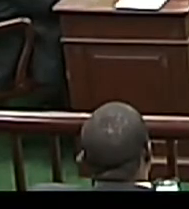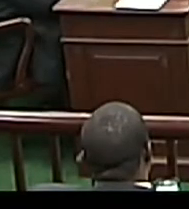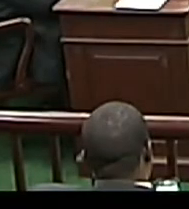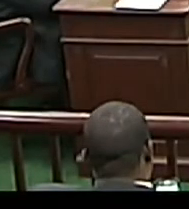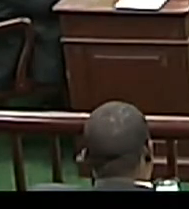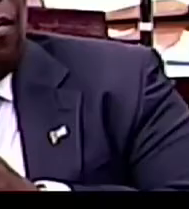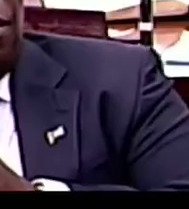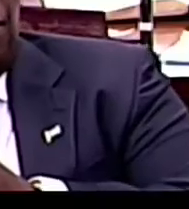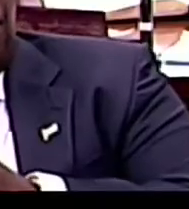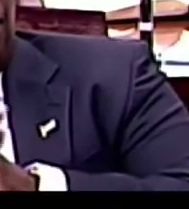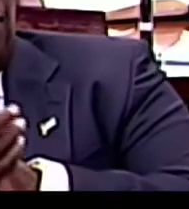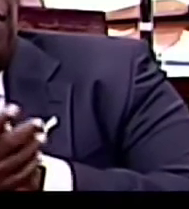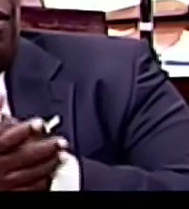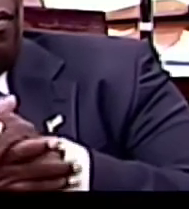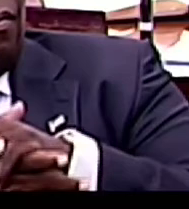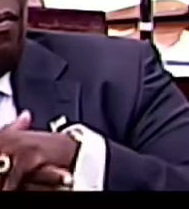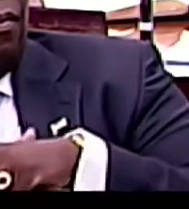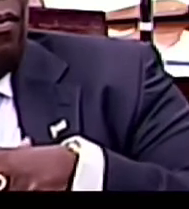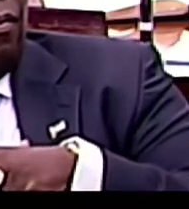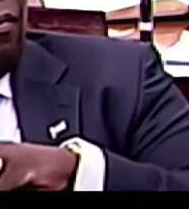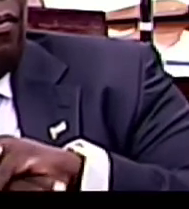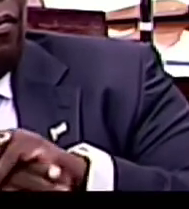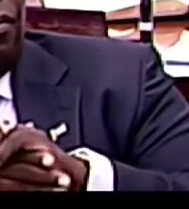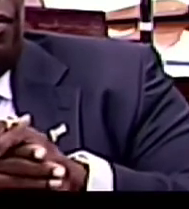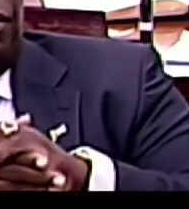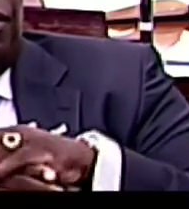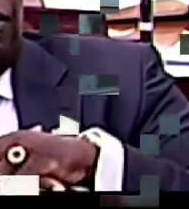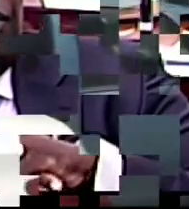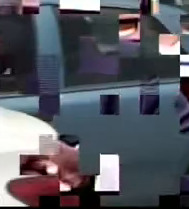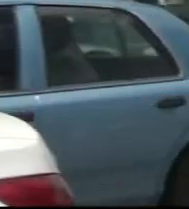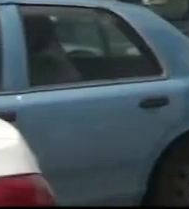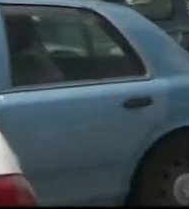Ahead tonight, the Prime Minister's stand on the justice system.